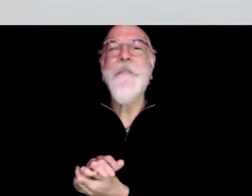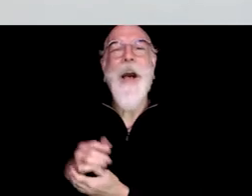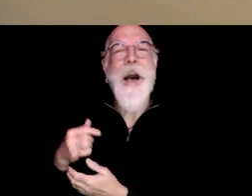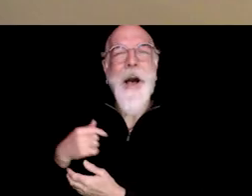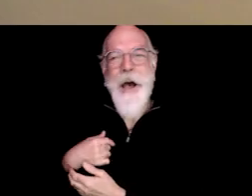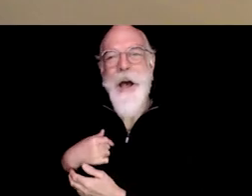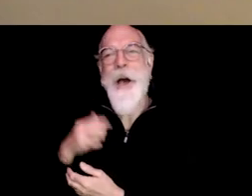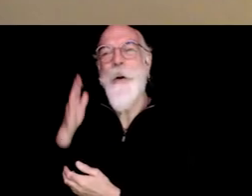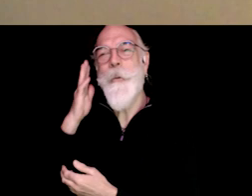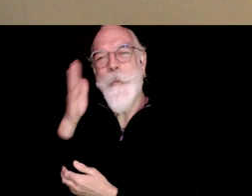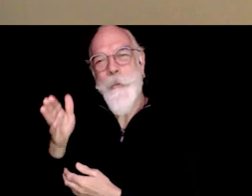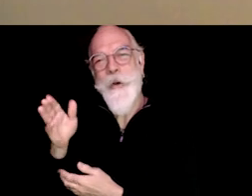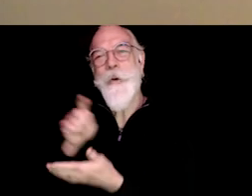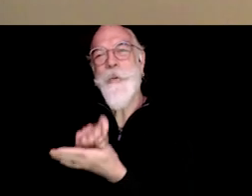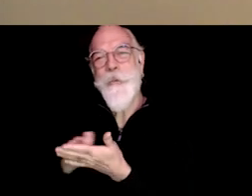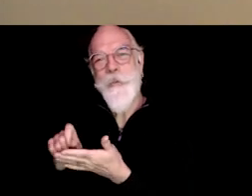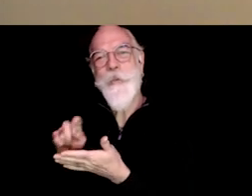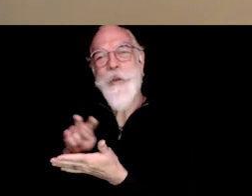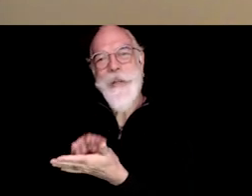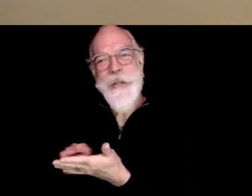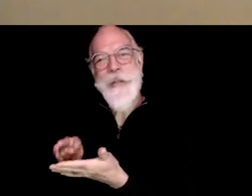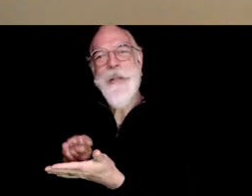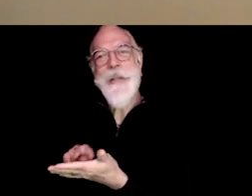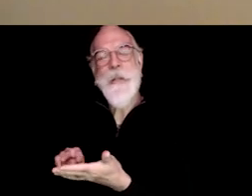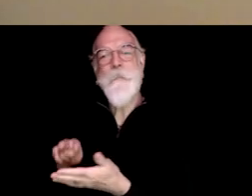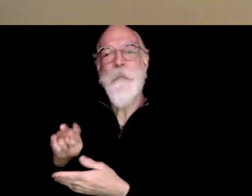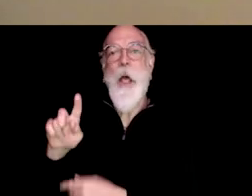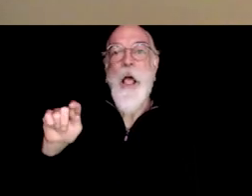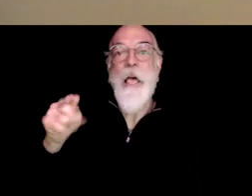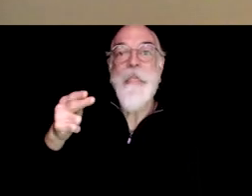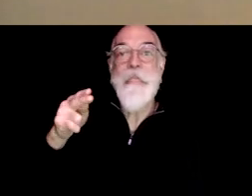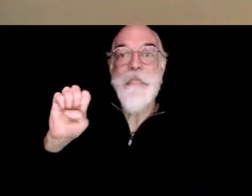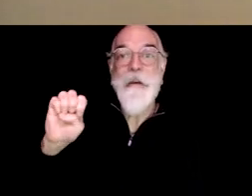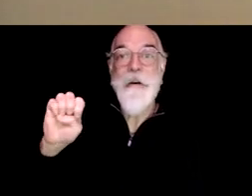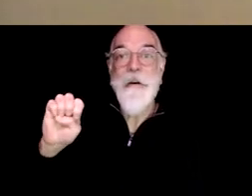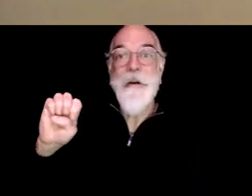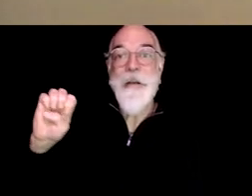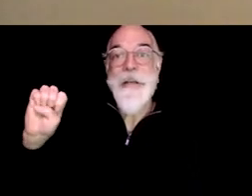Well, I was going to read the essay